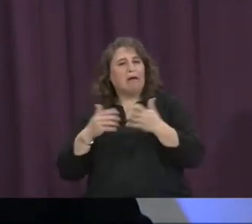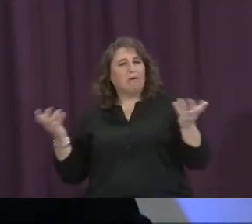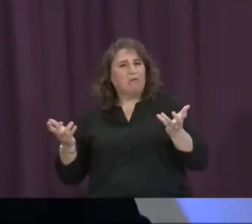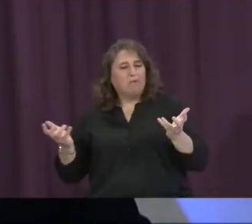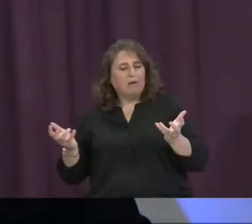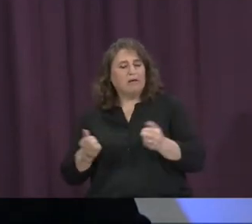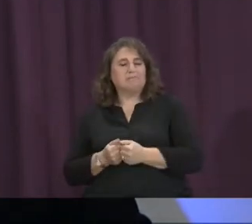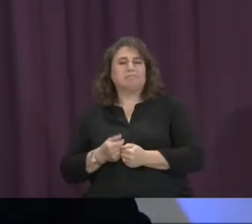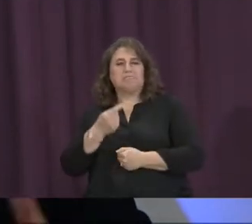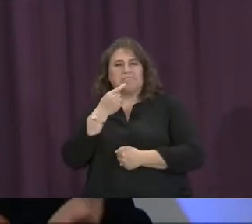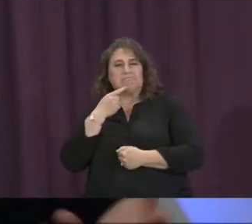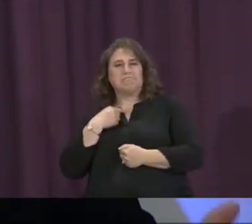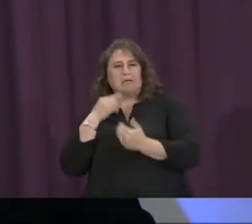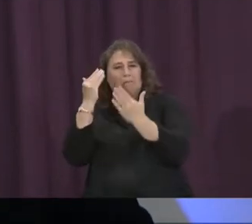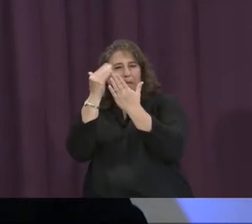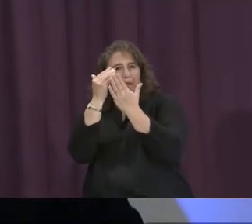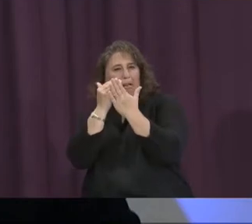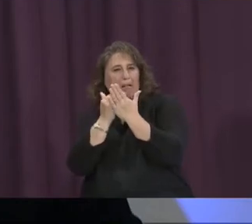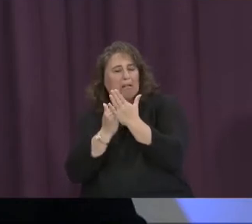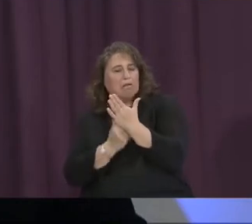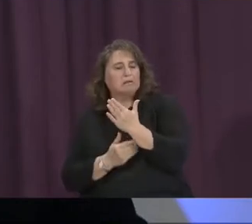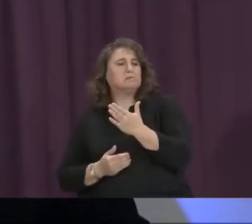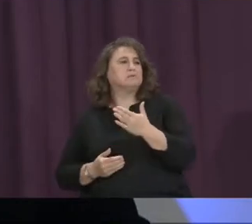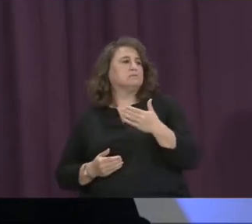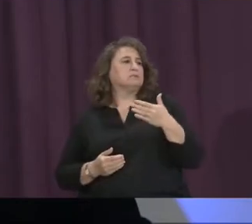What makes us different from each other?